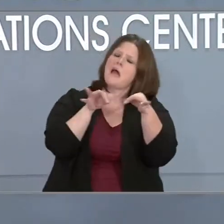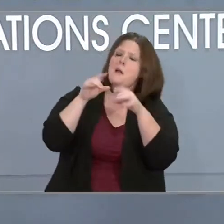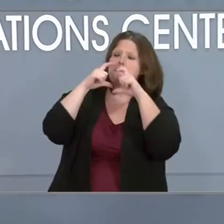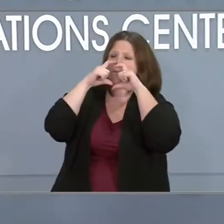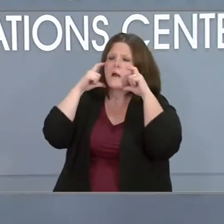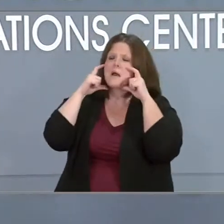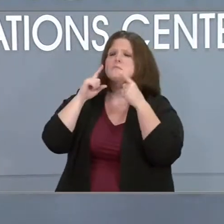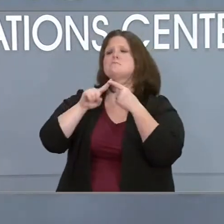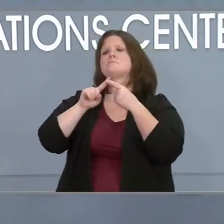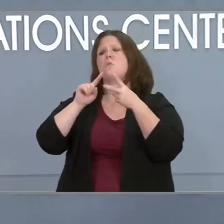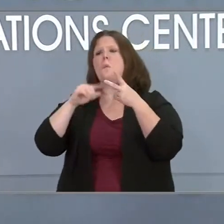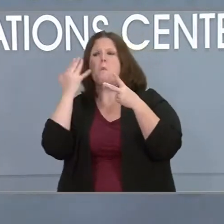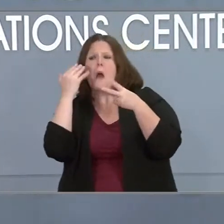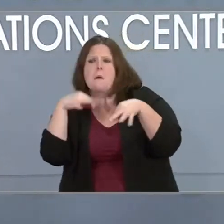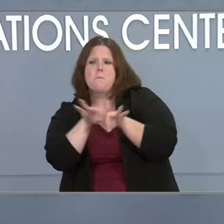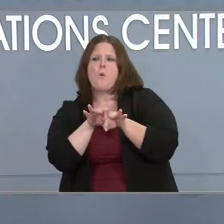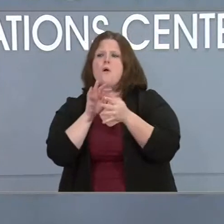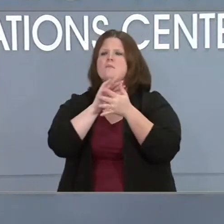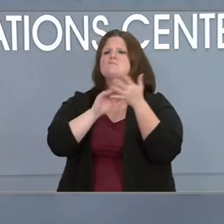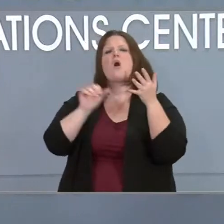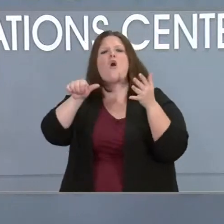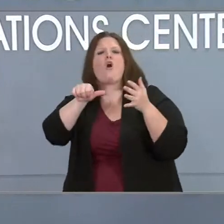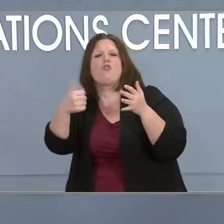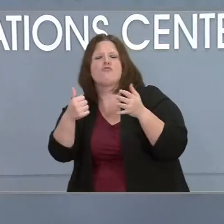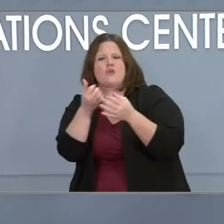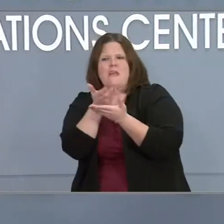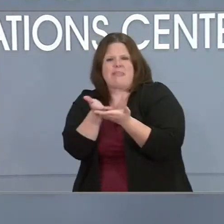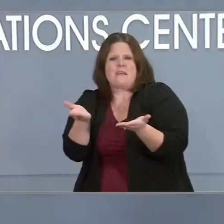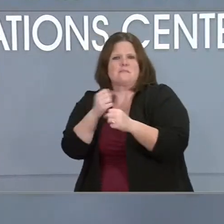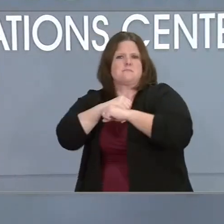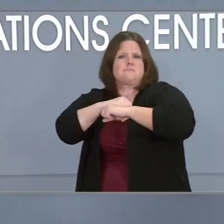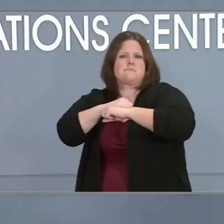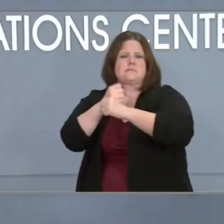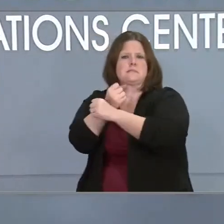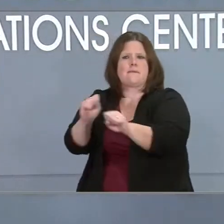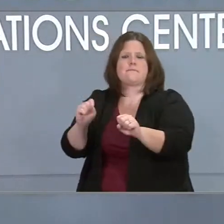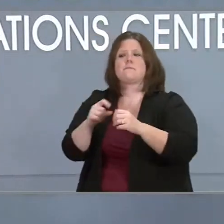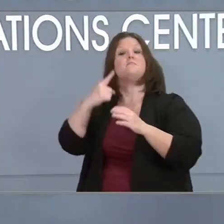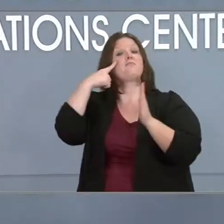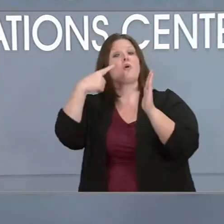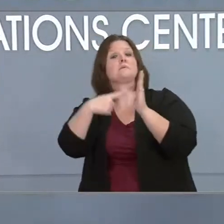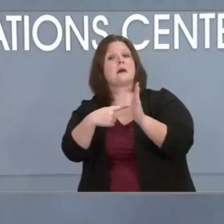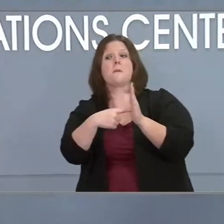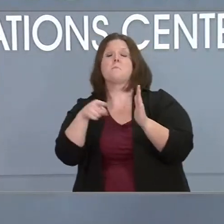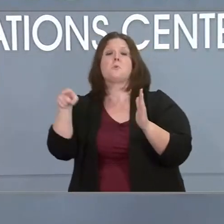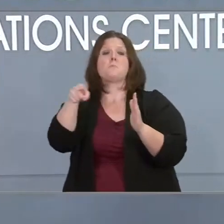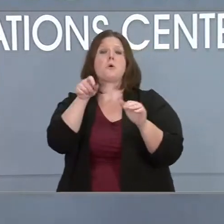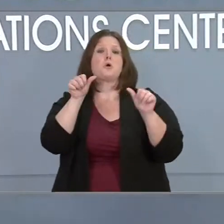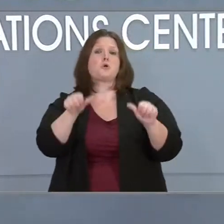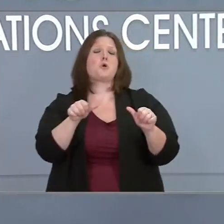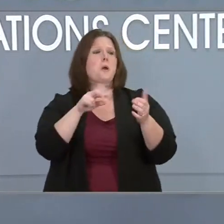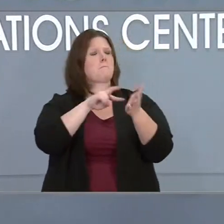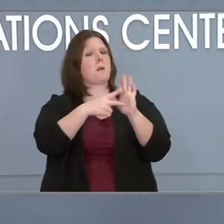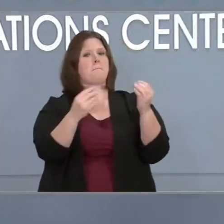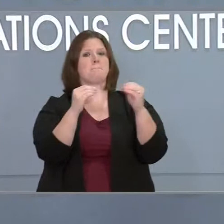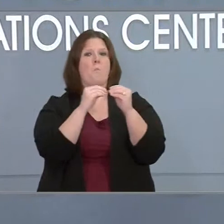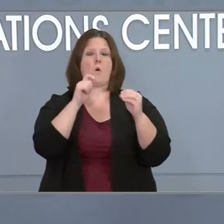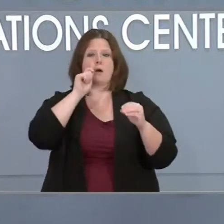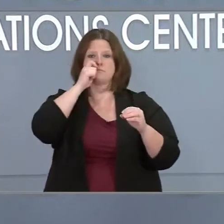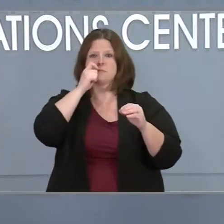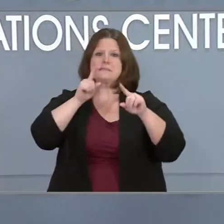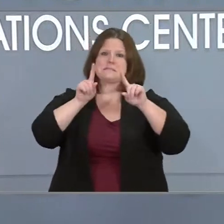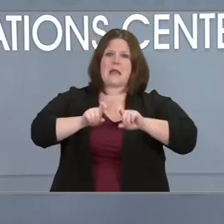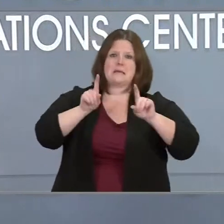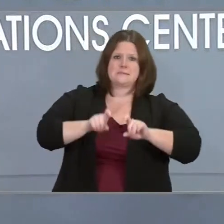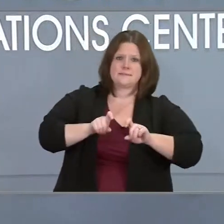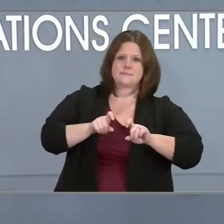For example, they could, in these counties, require more screening testing. They've